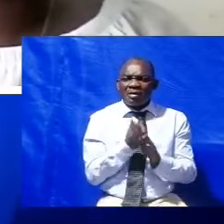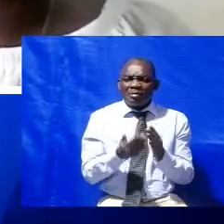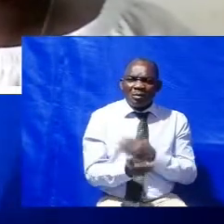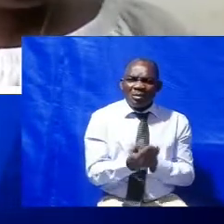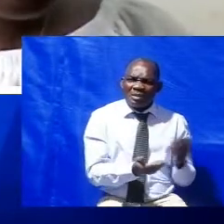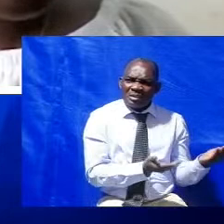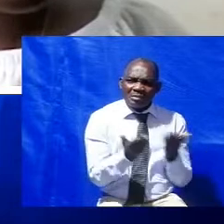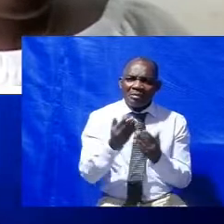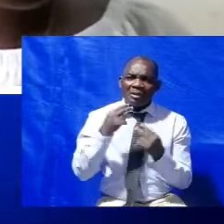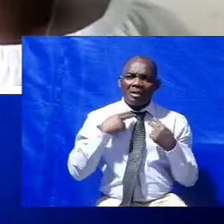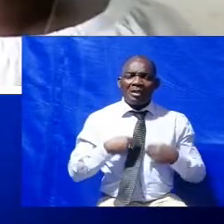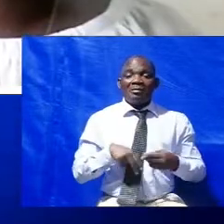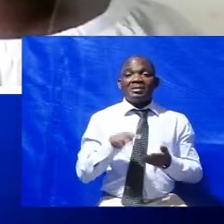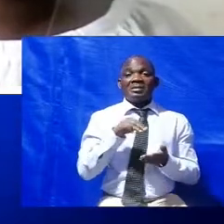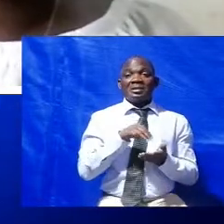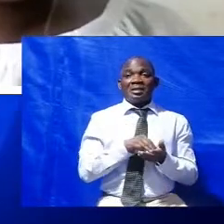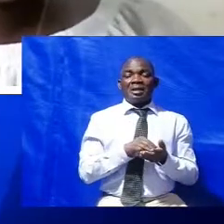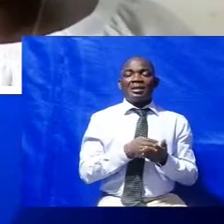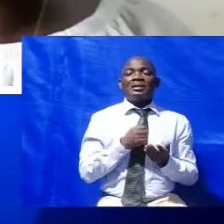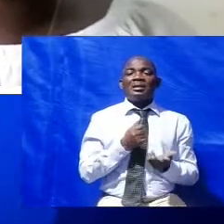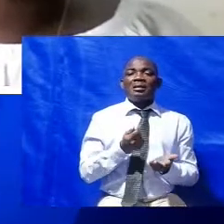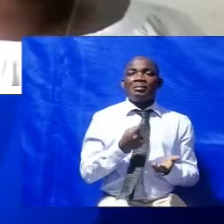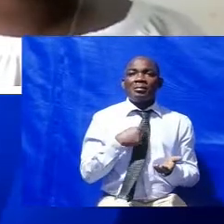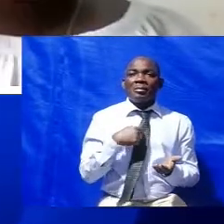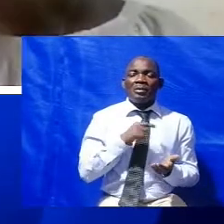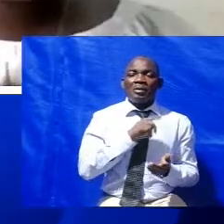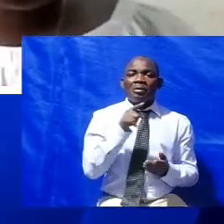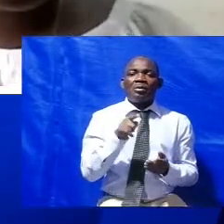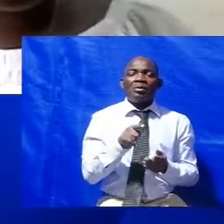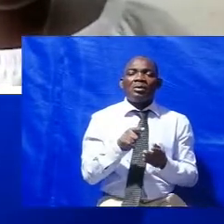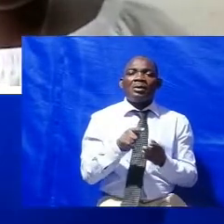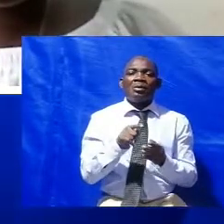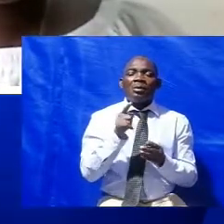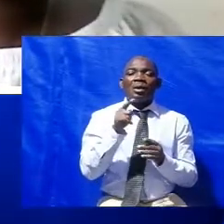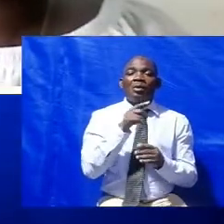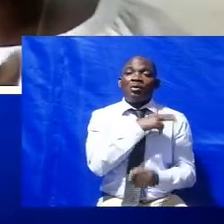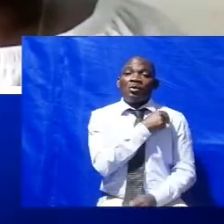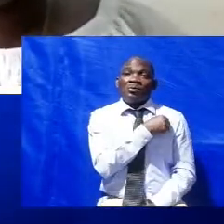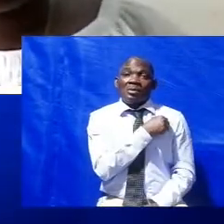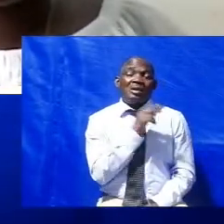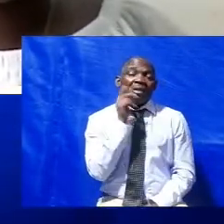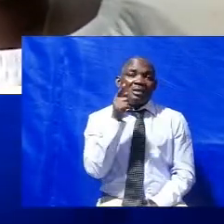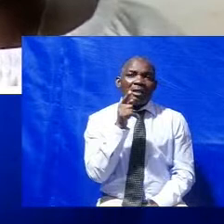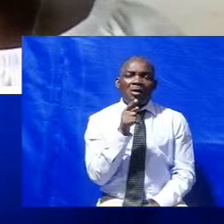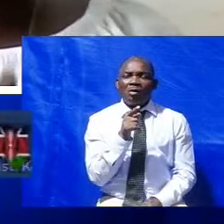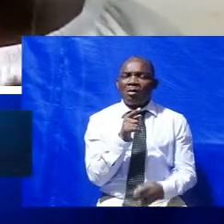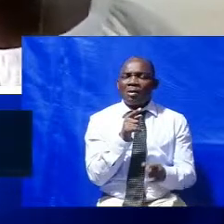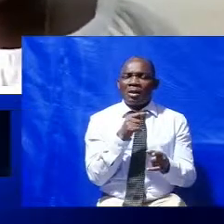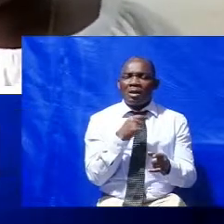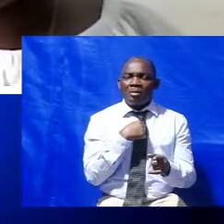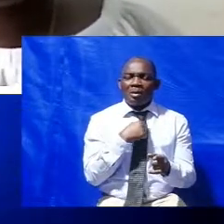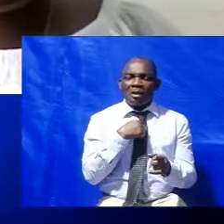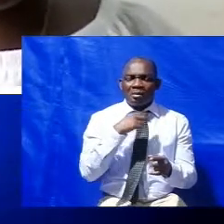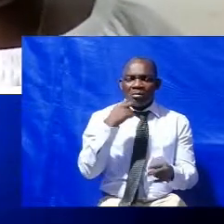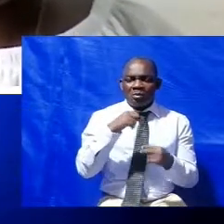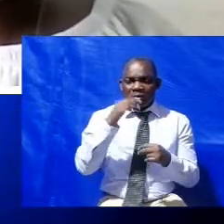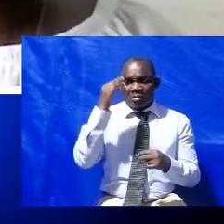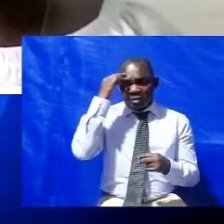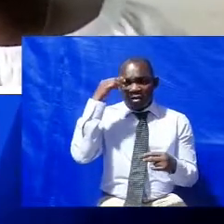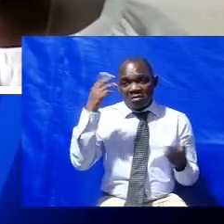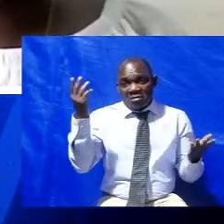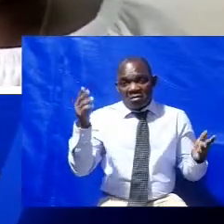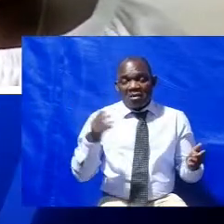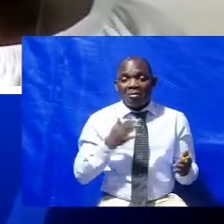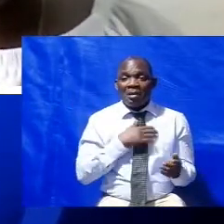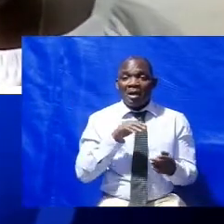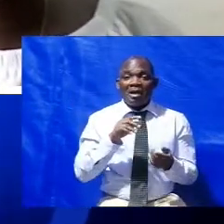took me to the health center, which recommended that I go to a county hospital that later found out that I had mental health issues. And